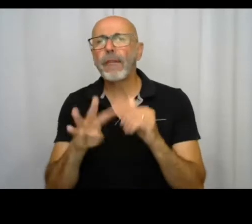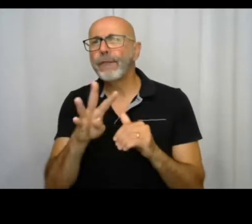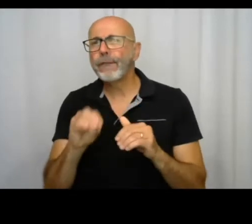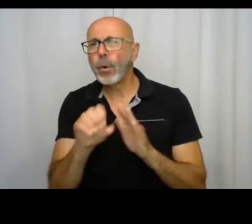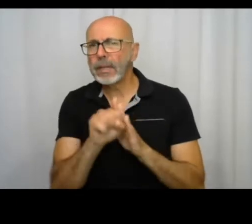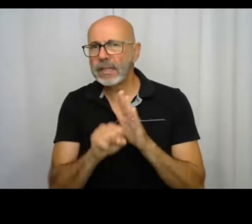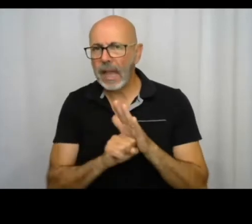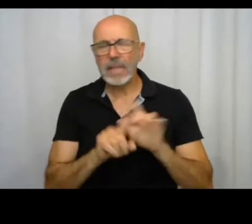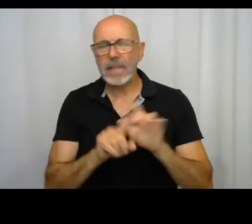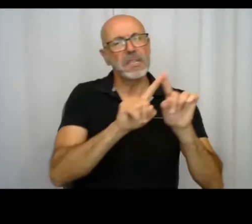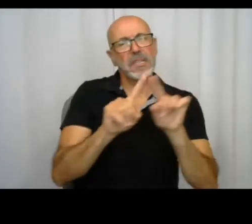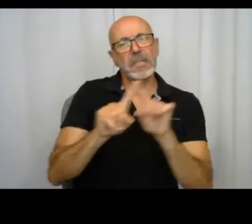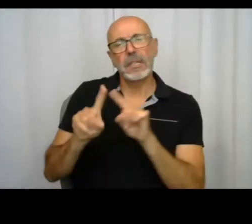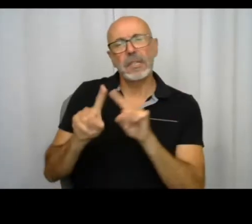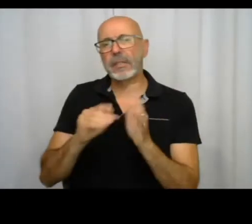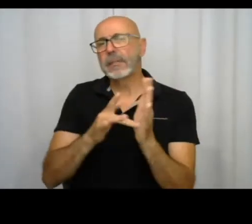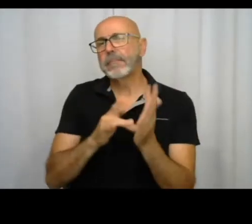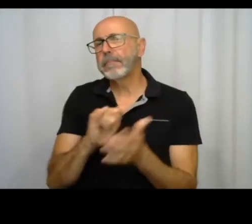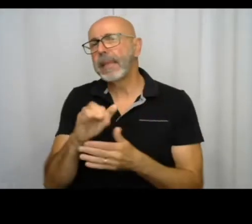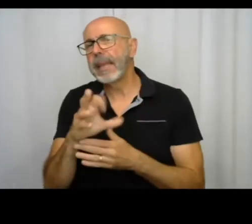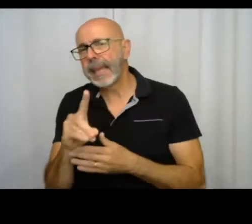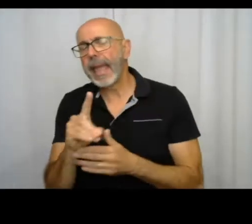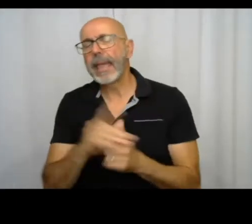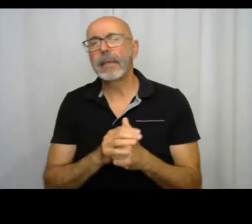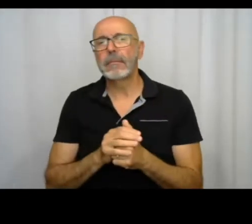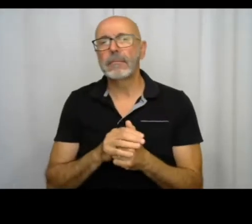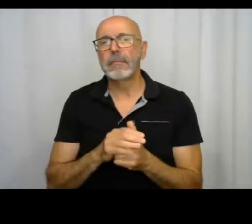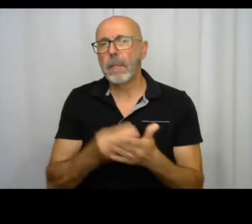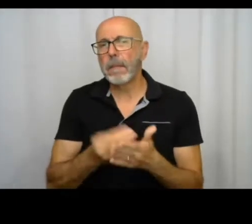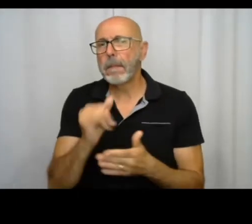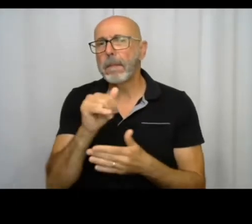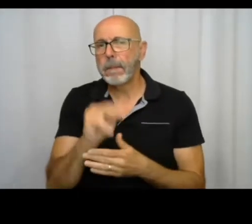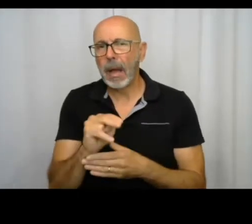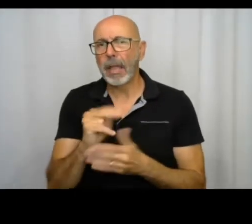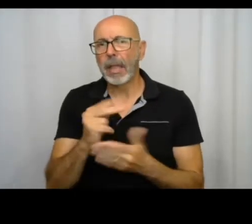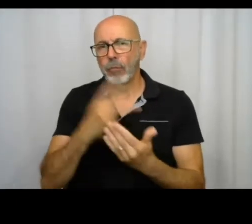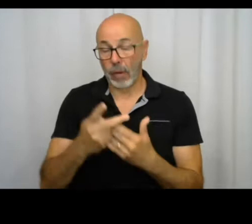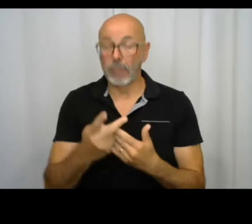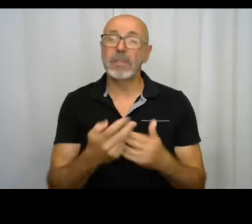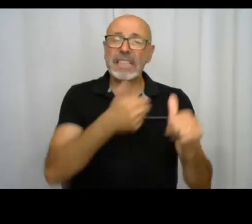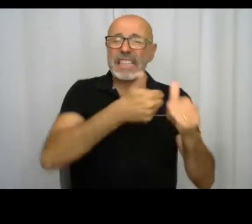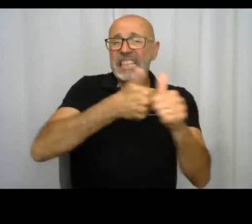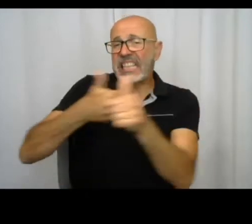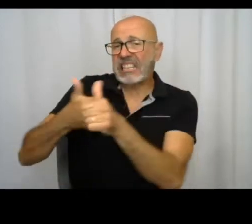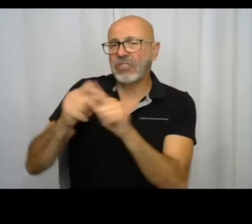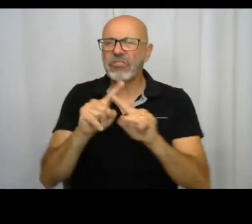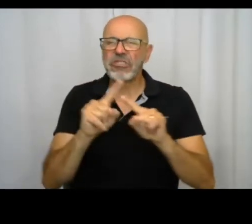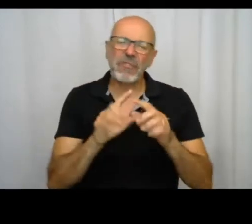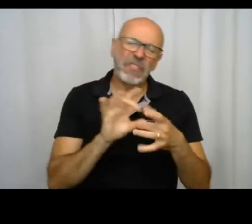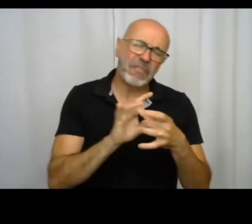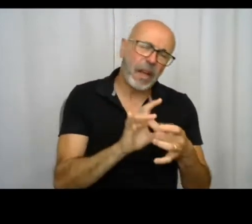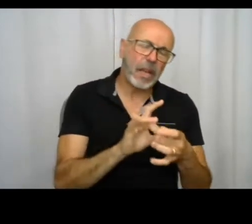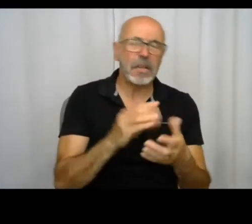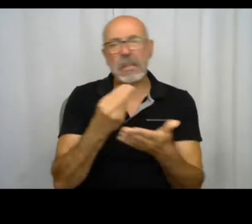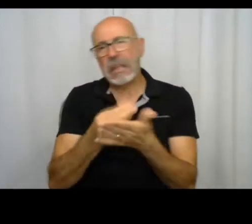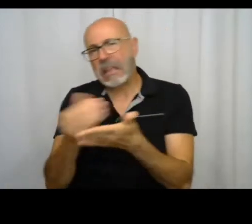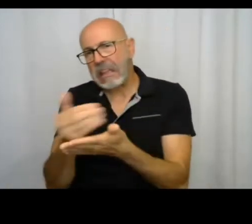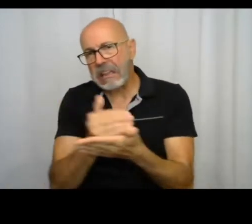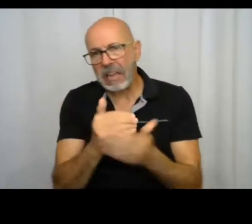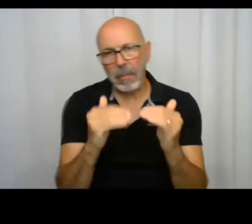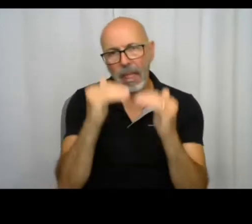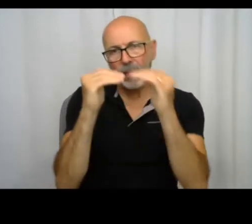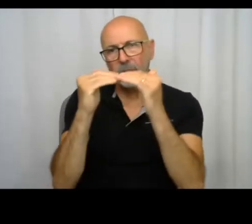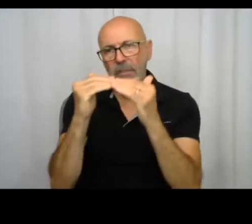that have various Medicaid buy-in programs. They're very different related to income levels and asset